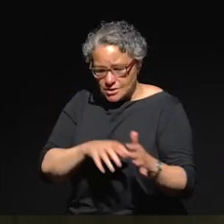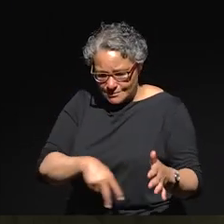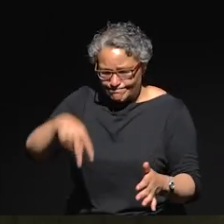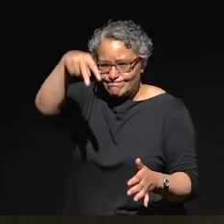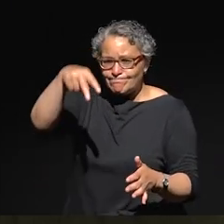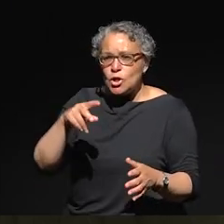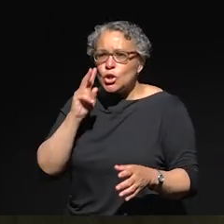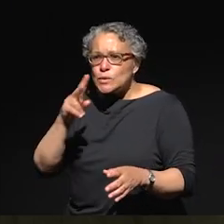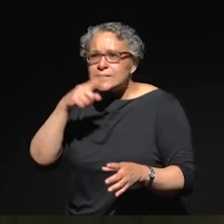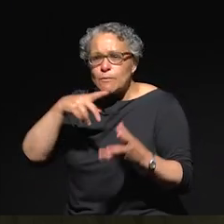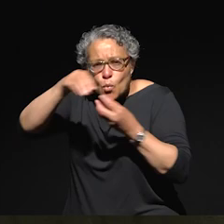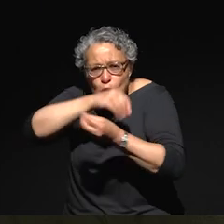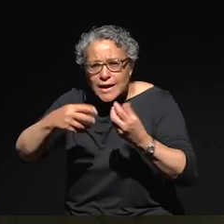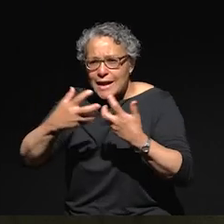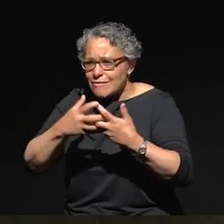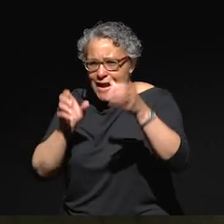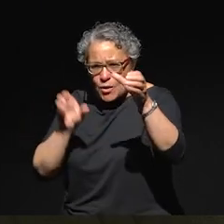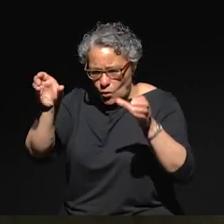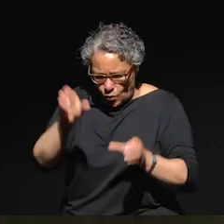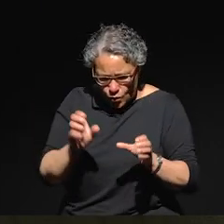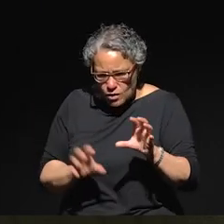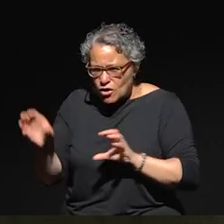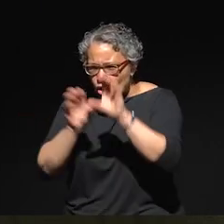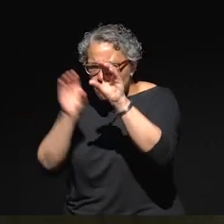here, and it becomes this big mess where